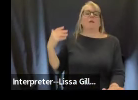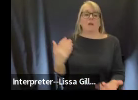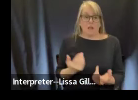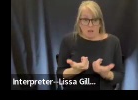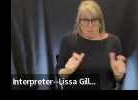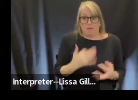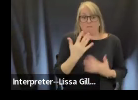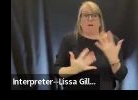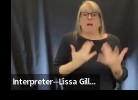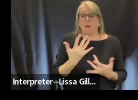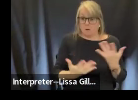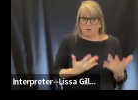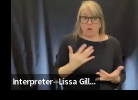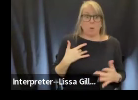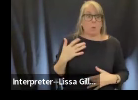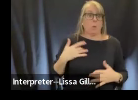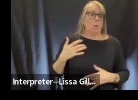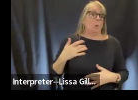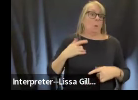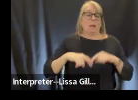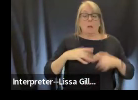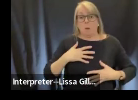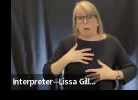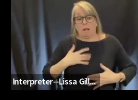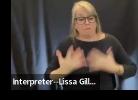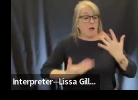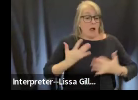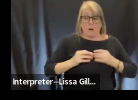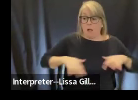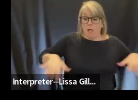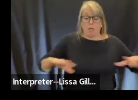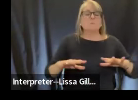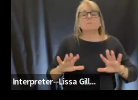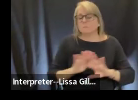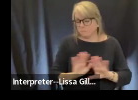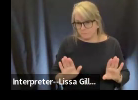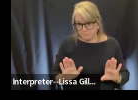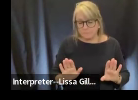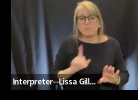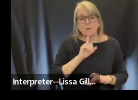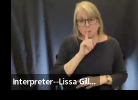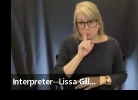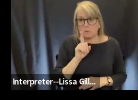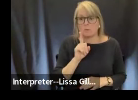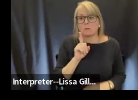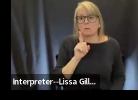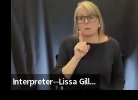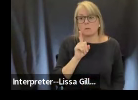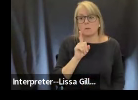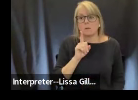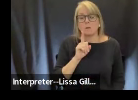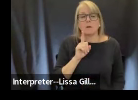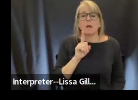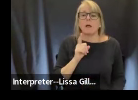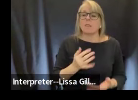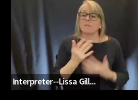and causing a concern, and then fires as well. So make sure all of those types of fireplaces